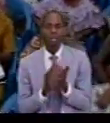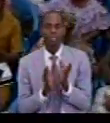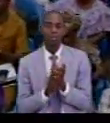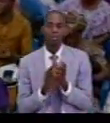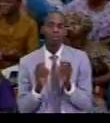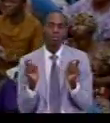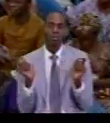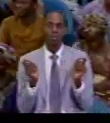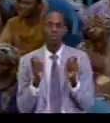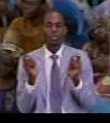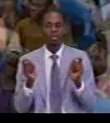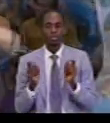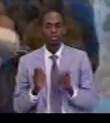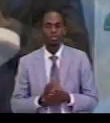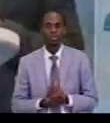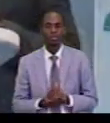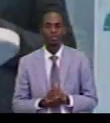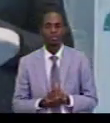Hallelujah. Hallelujah.